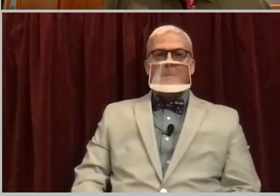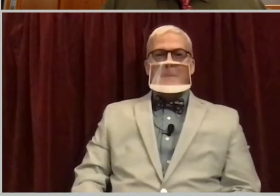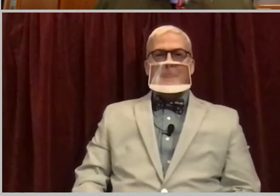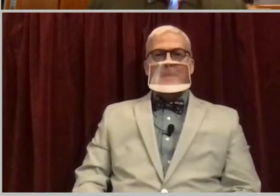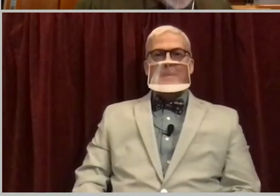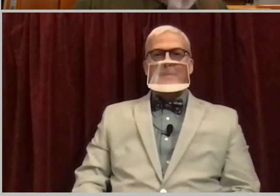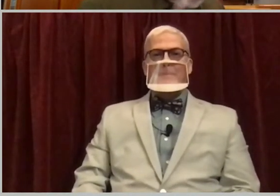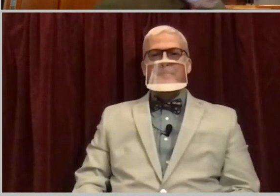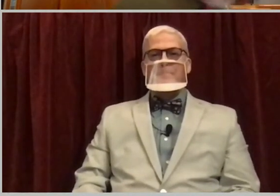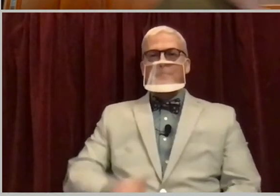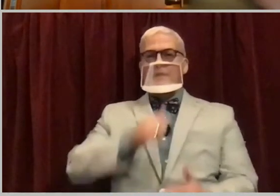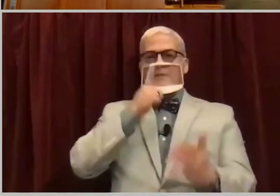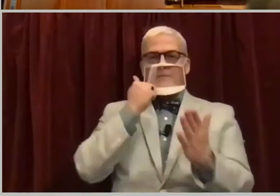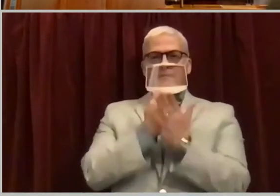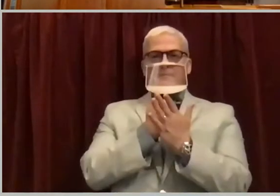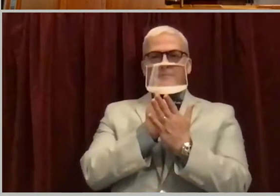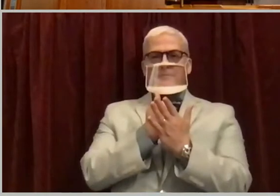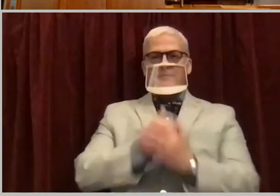sing. Amen.